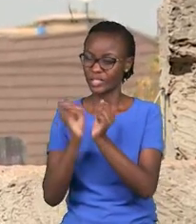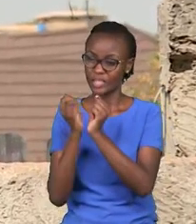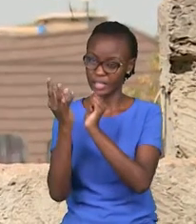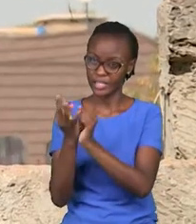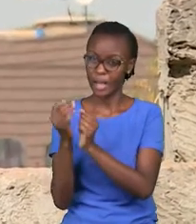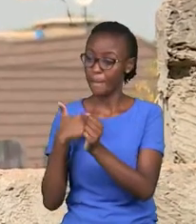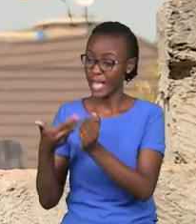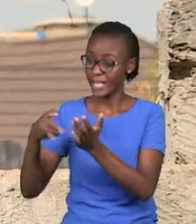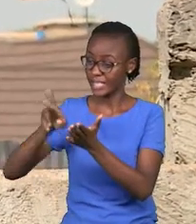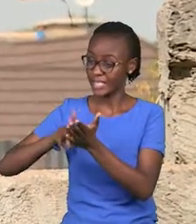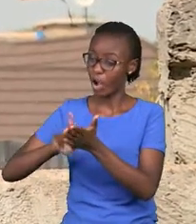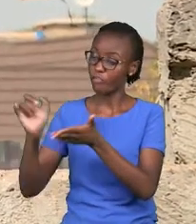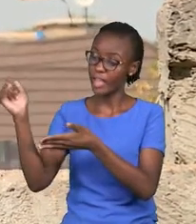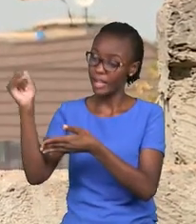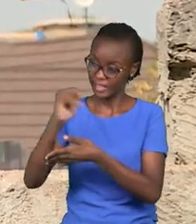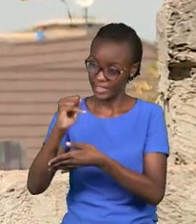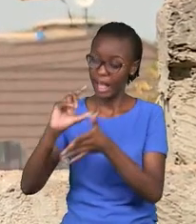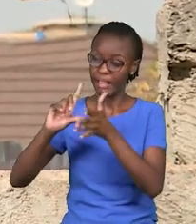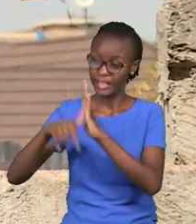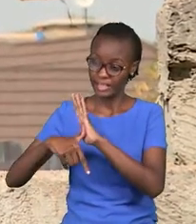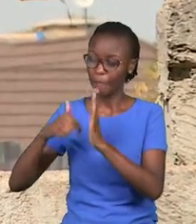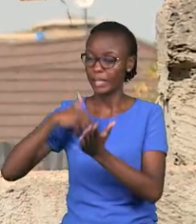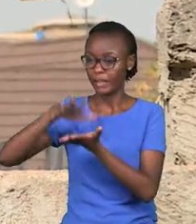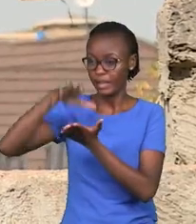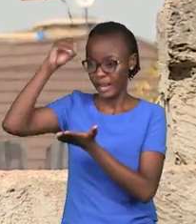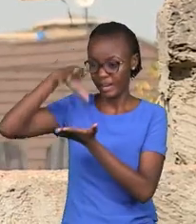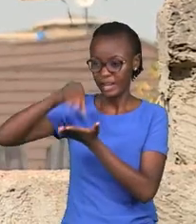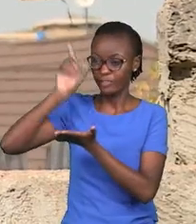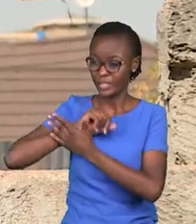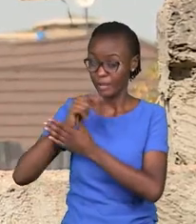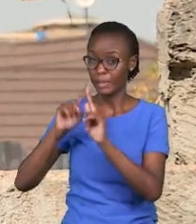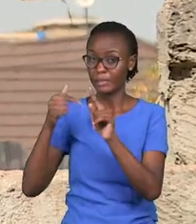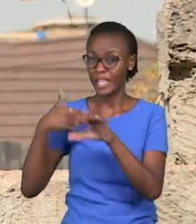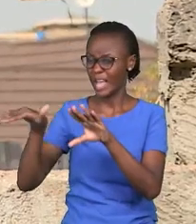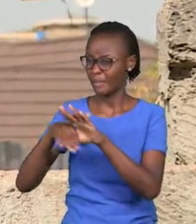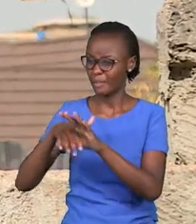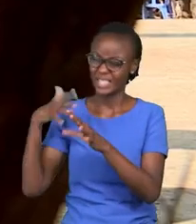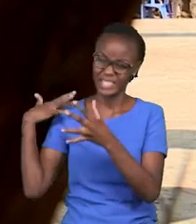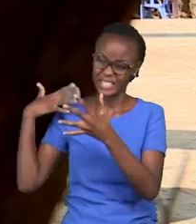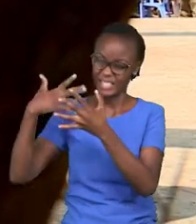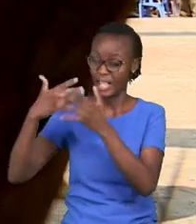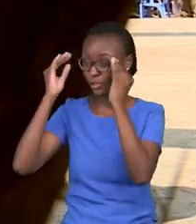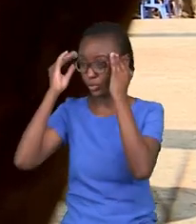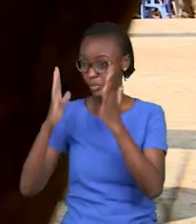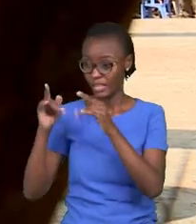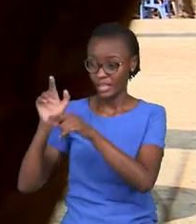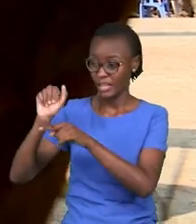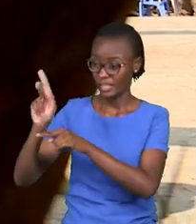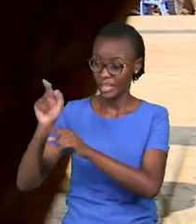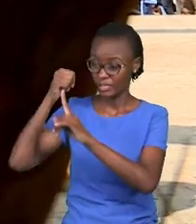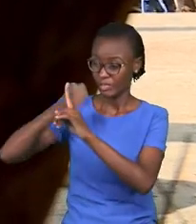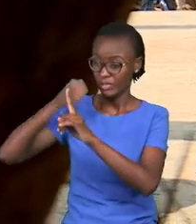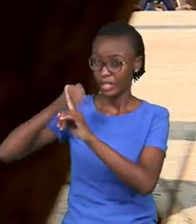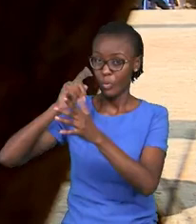architects chapter, and that's when I got to learn about the association. But I was actually a member since I was a student. I was a student member. And AAK is all about advocating for the